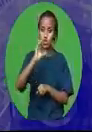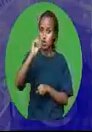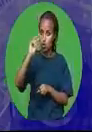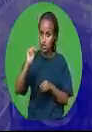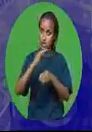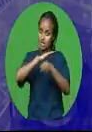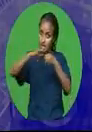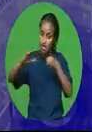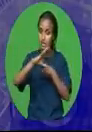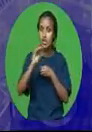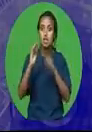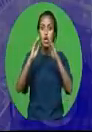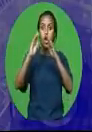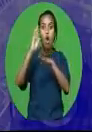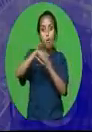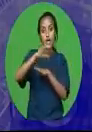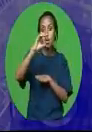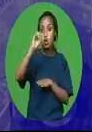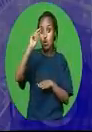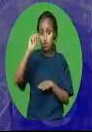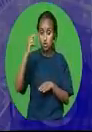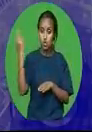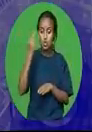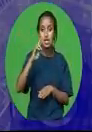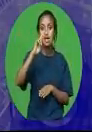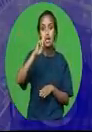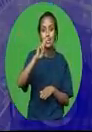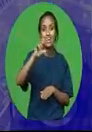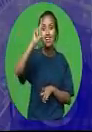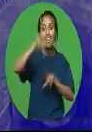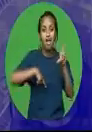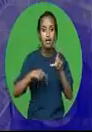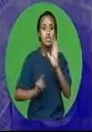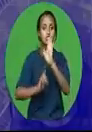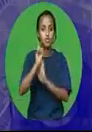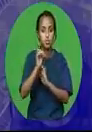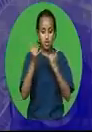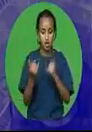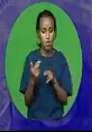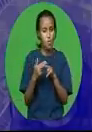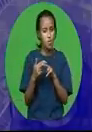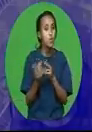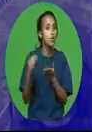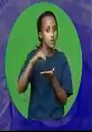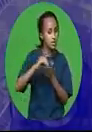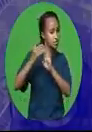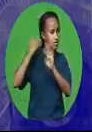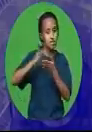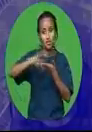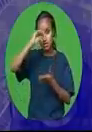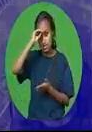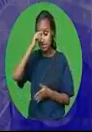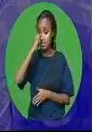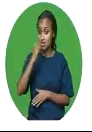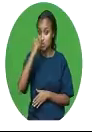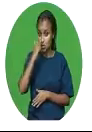cone, and an oblique cone using a radial line development. Let's briefly revise the previous lesson